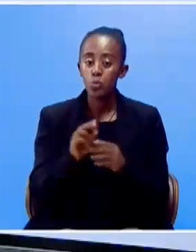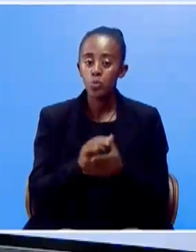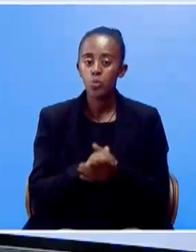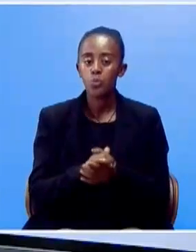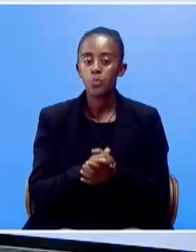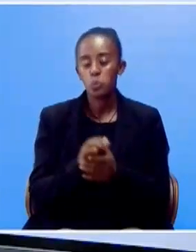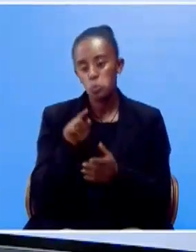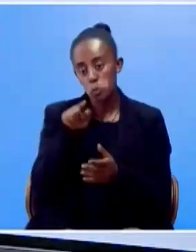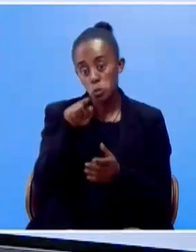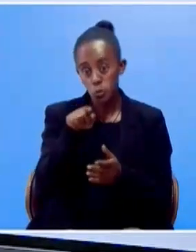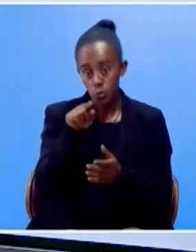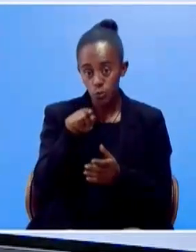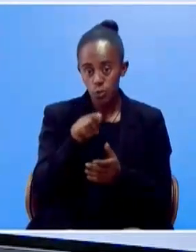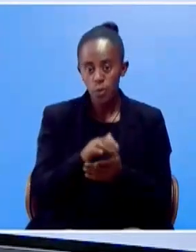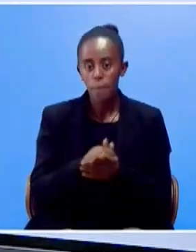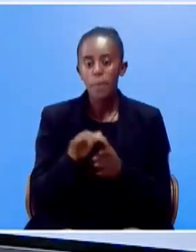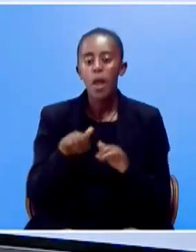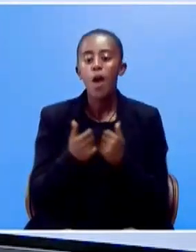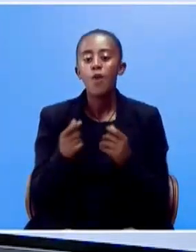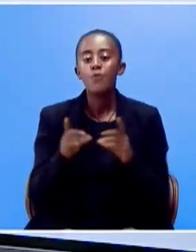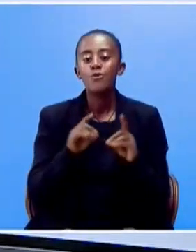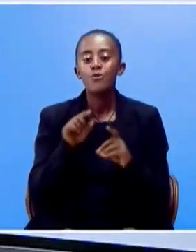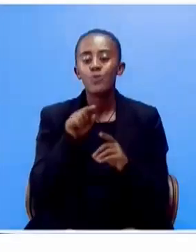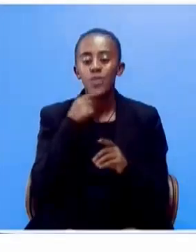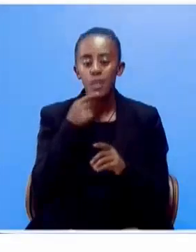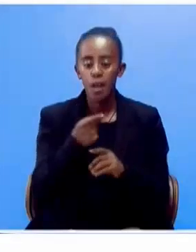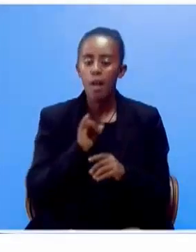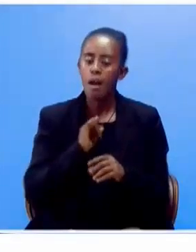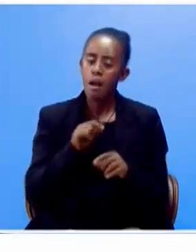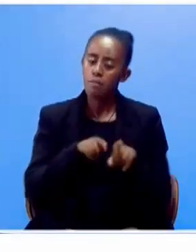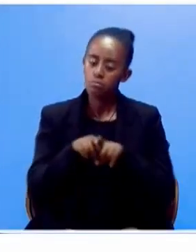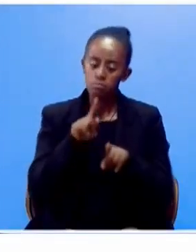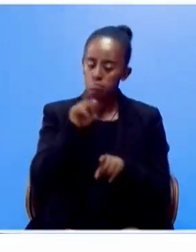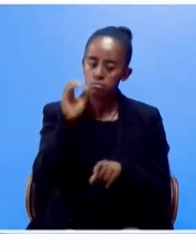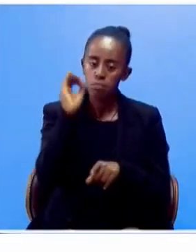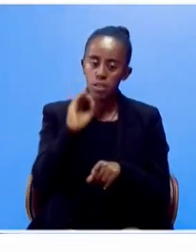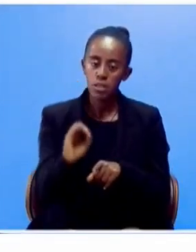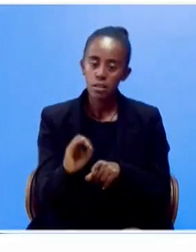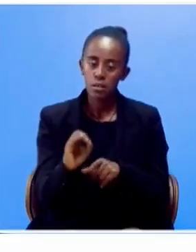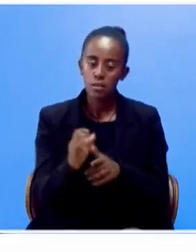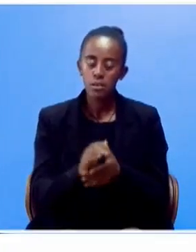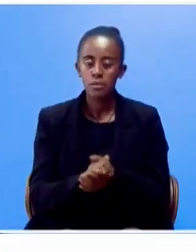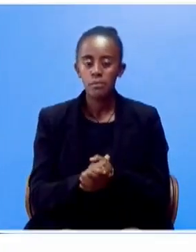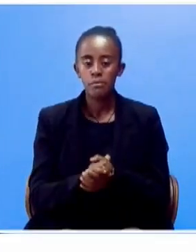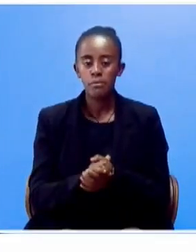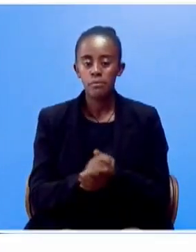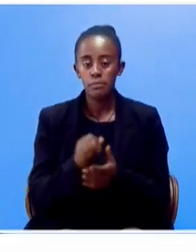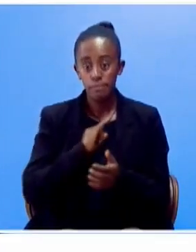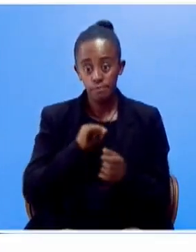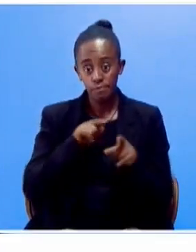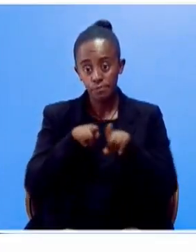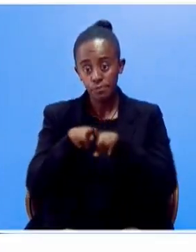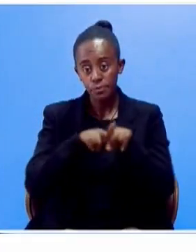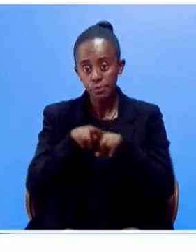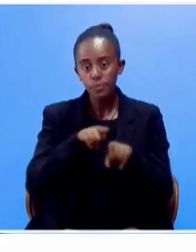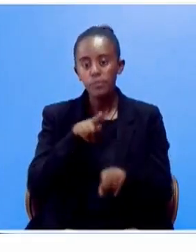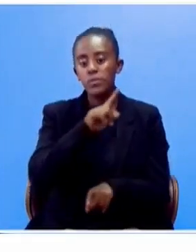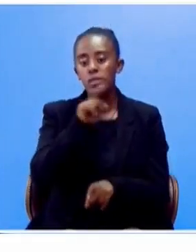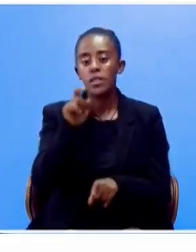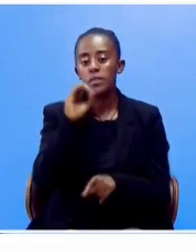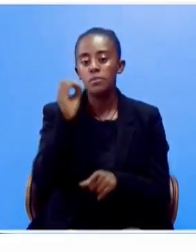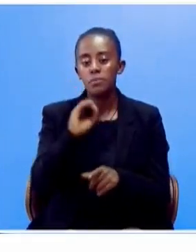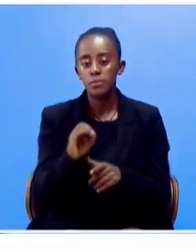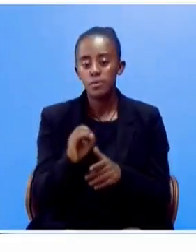you, all right? How do you say? I agree 100%. I agree